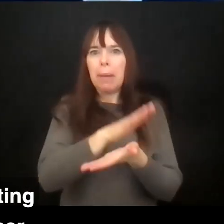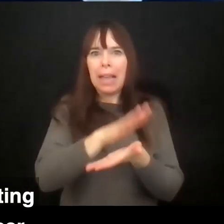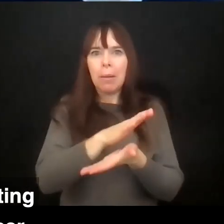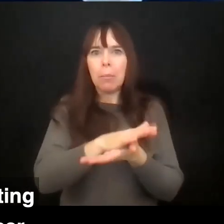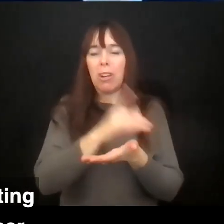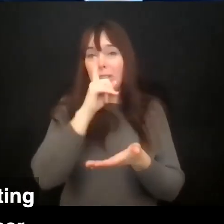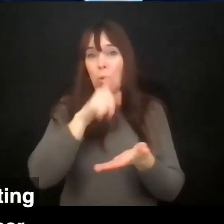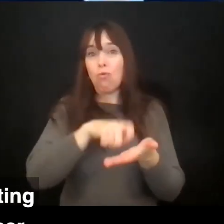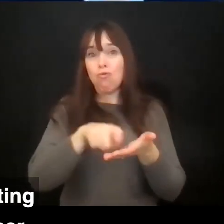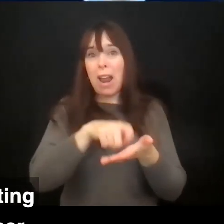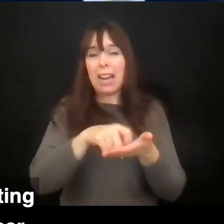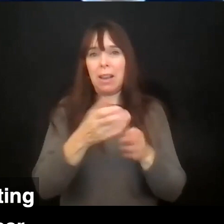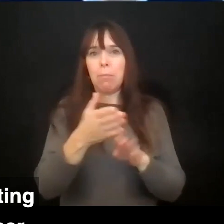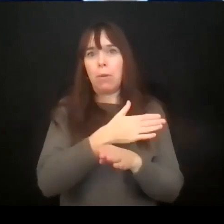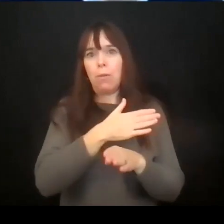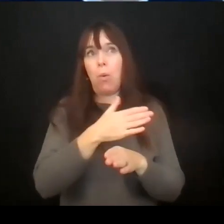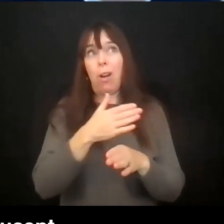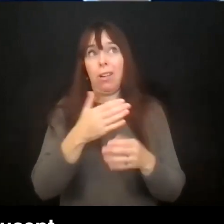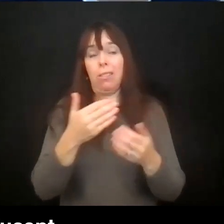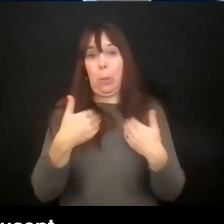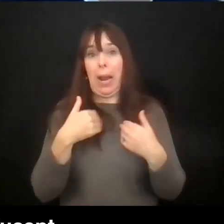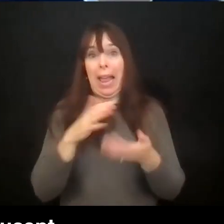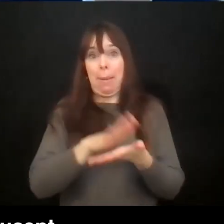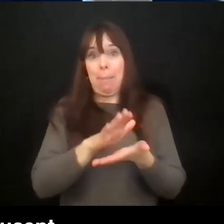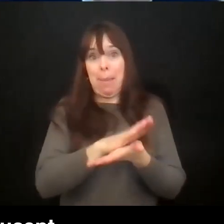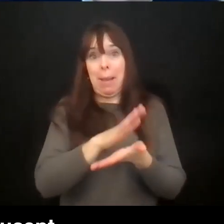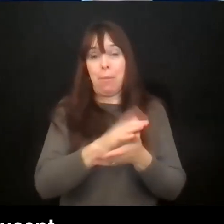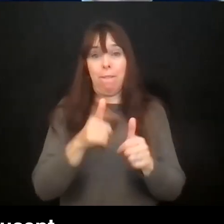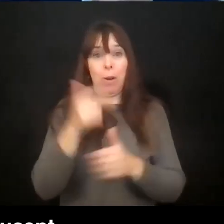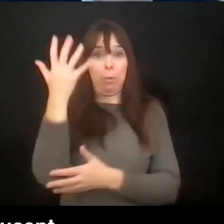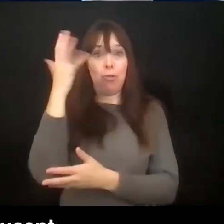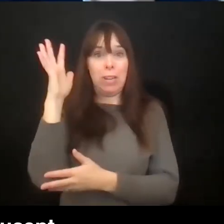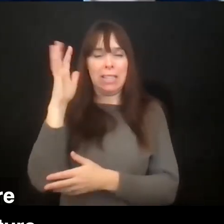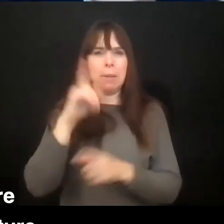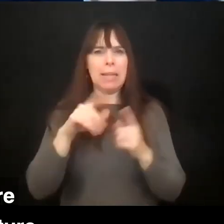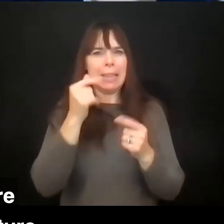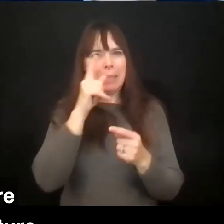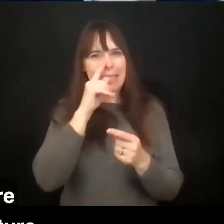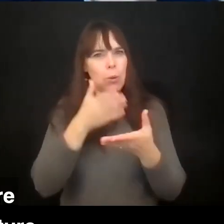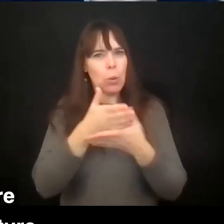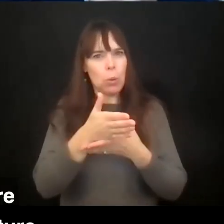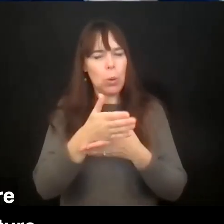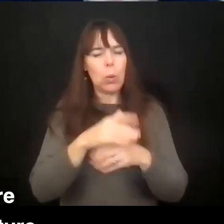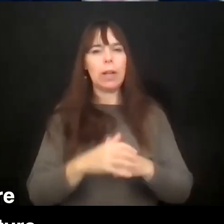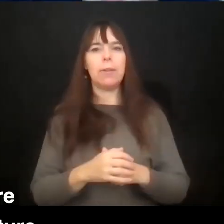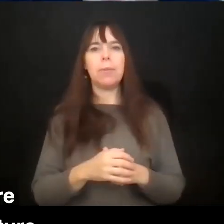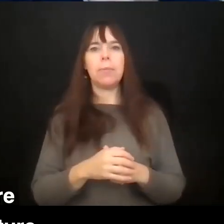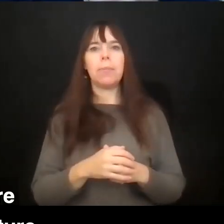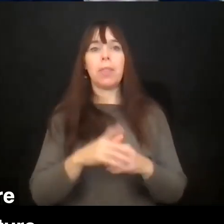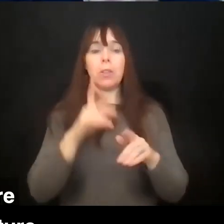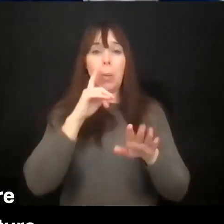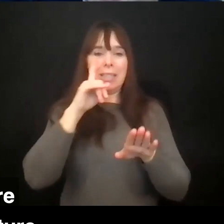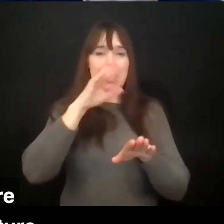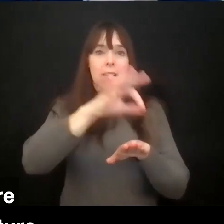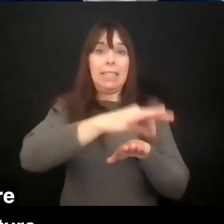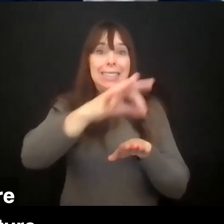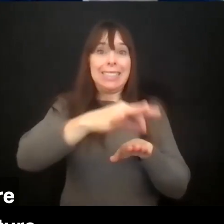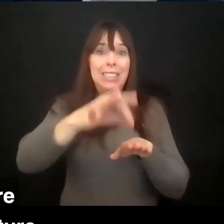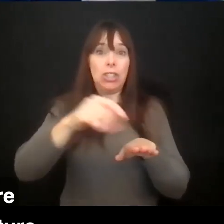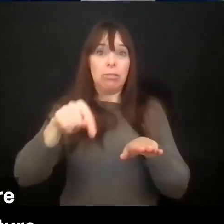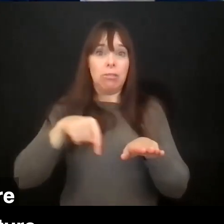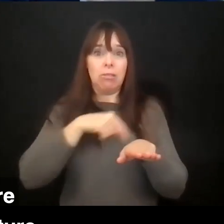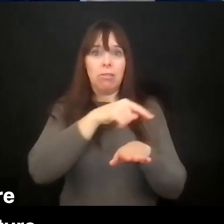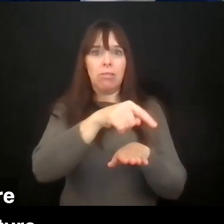writing on before we had paper. But it's somewhat translucent. The stitches here are made